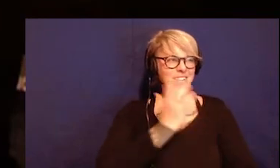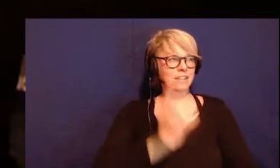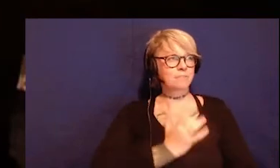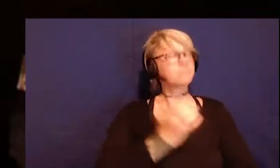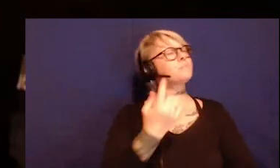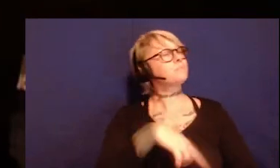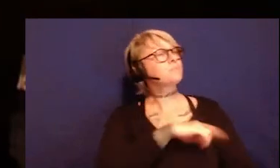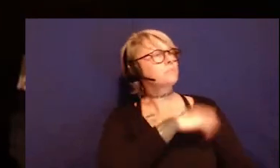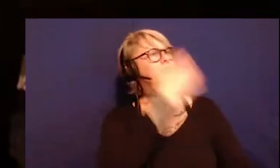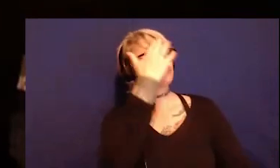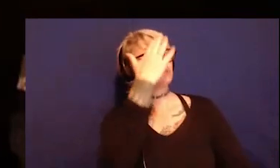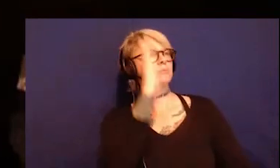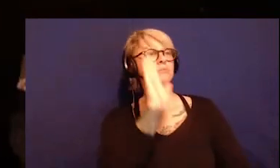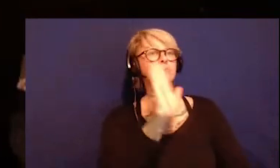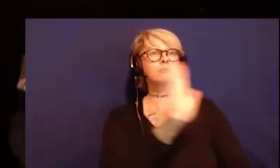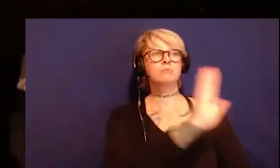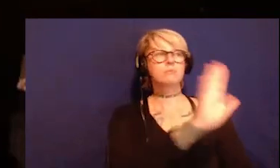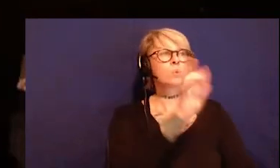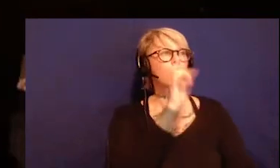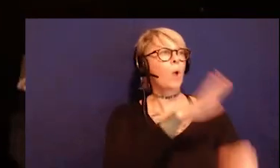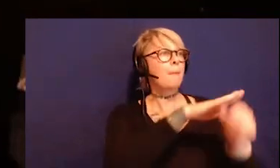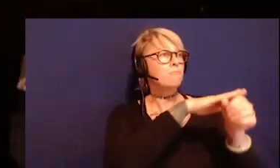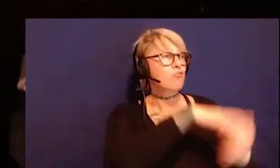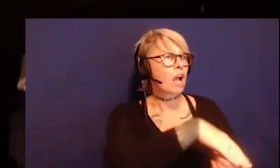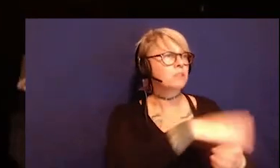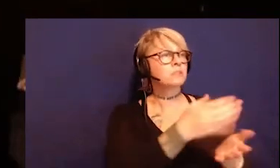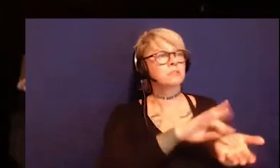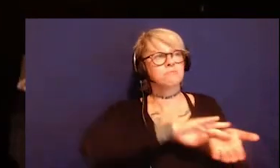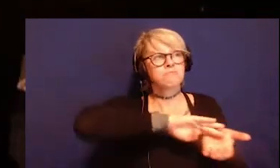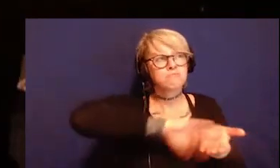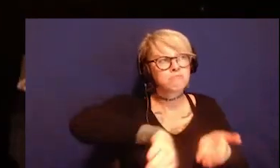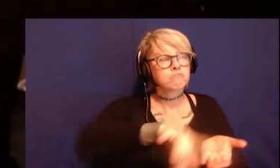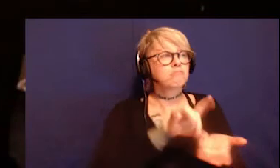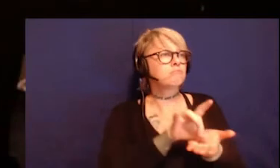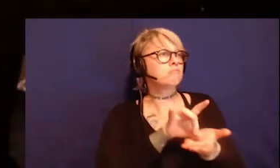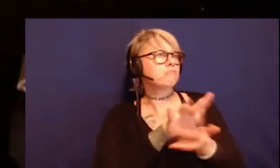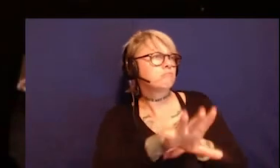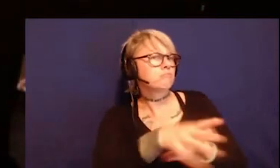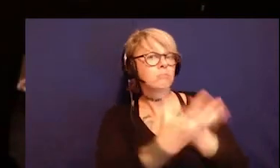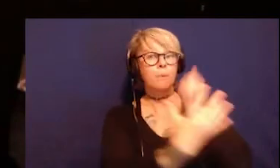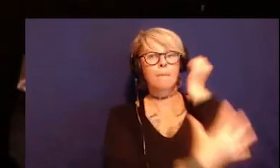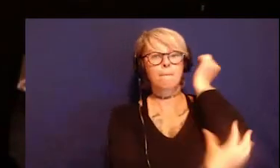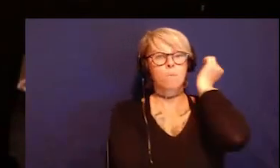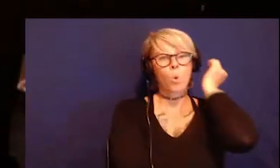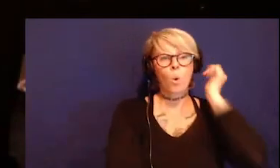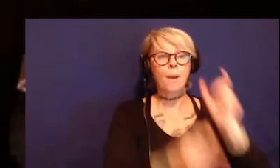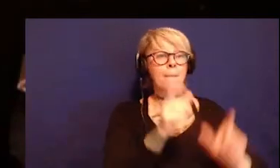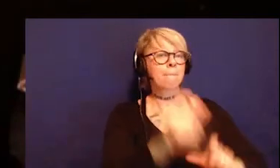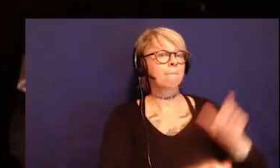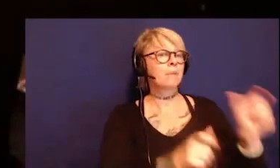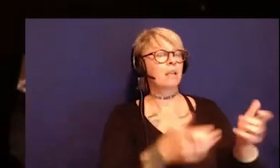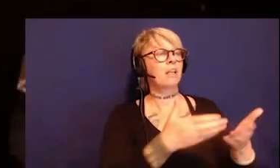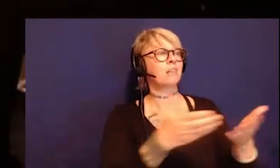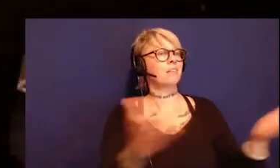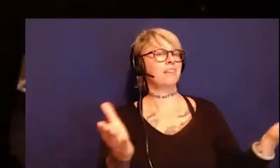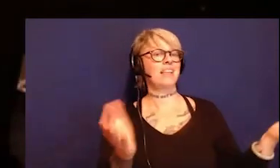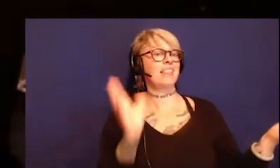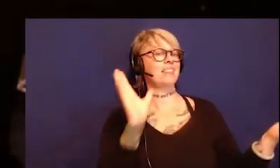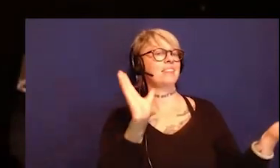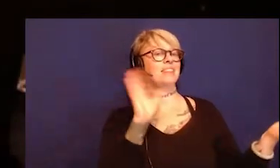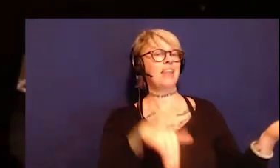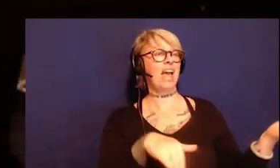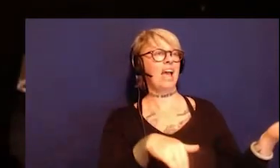plight of oppressed, disadvantaged, poor people, but this is gained from a